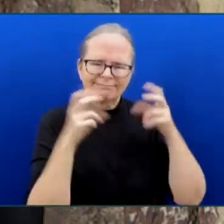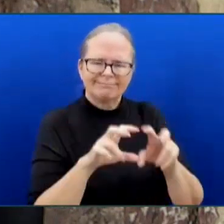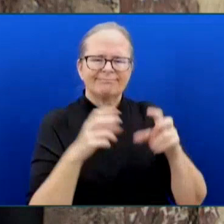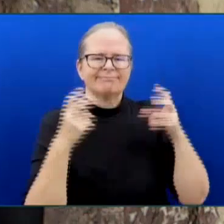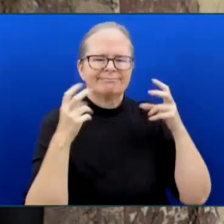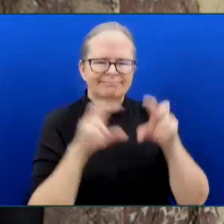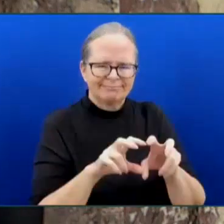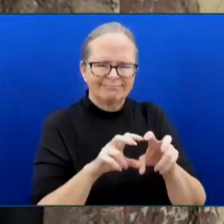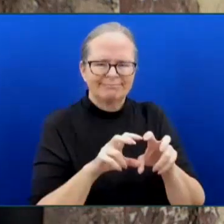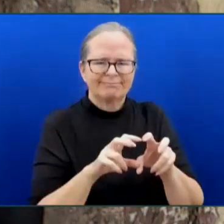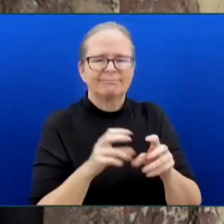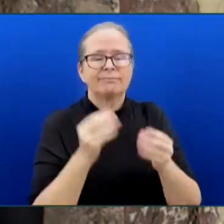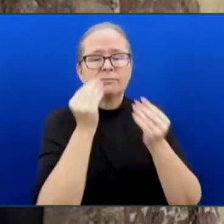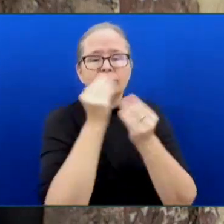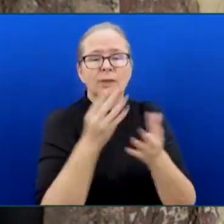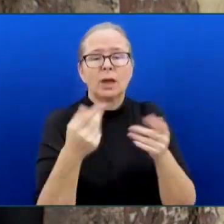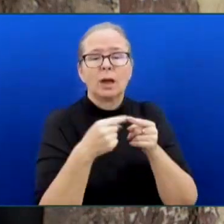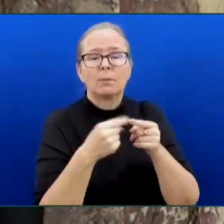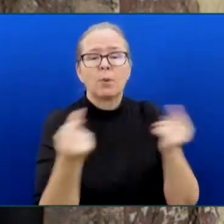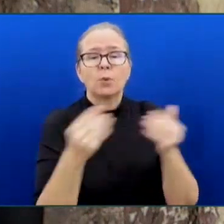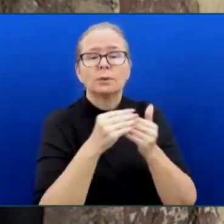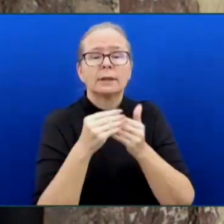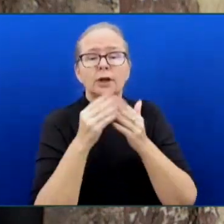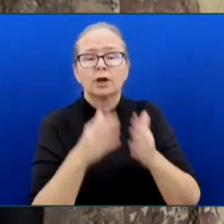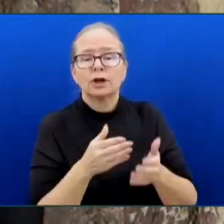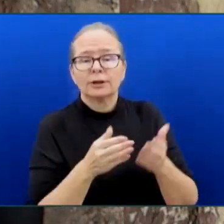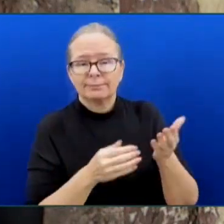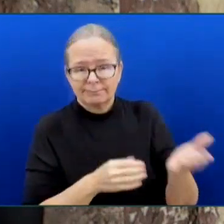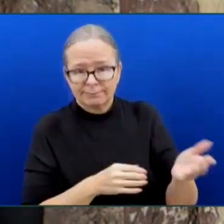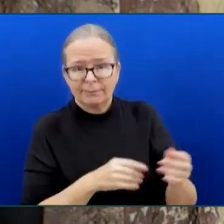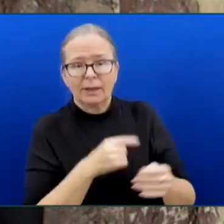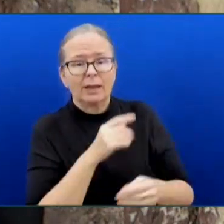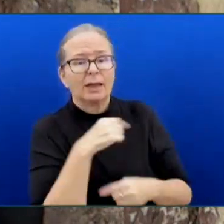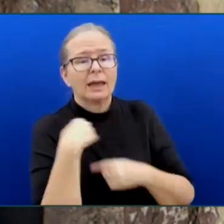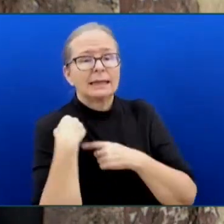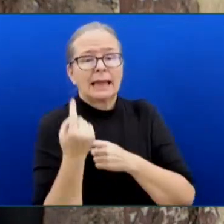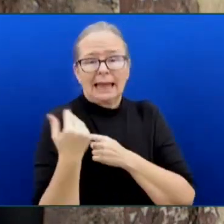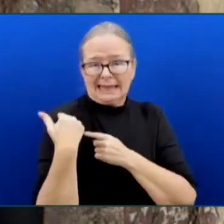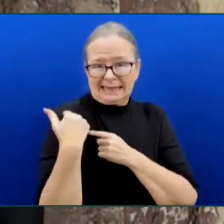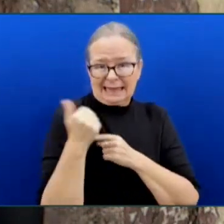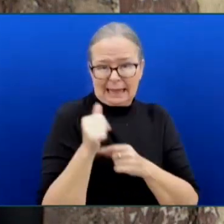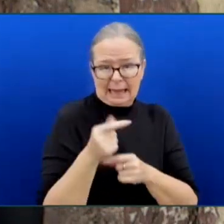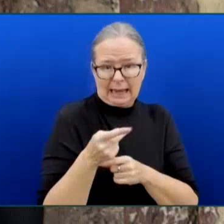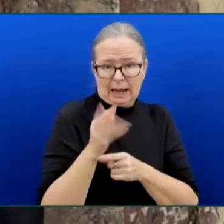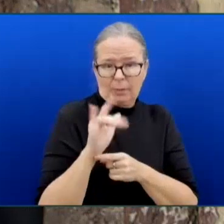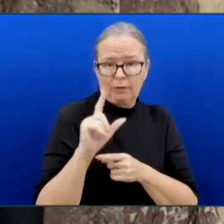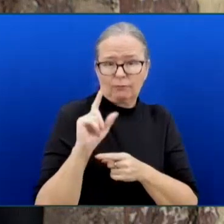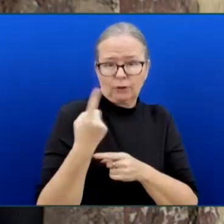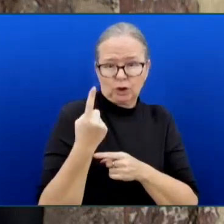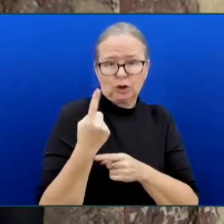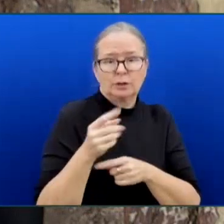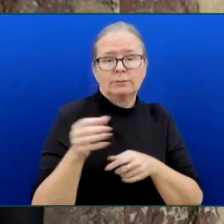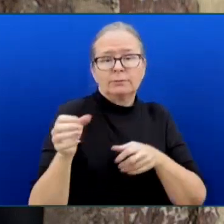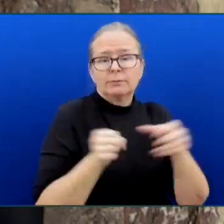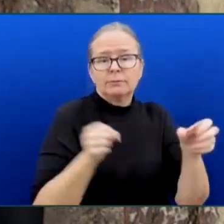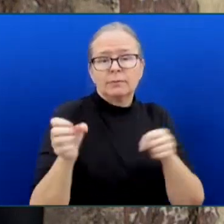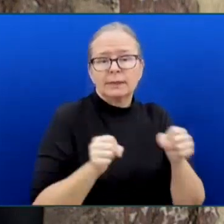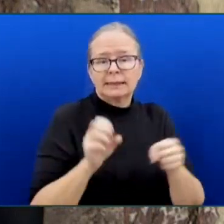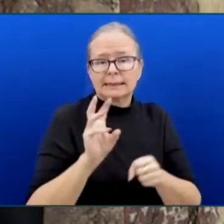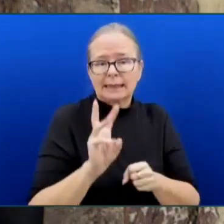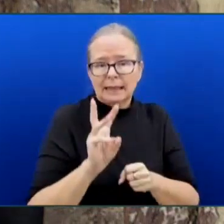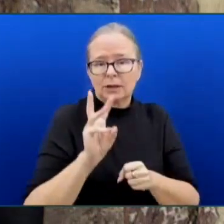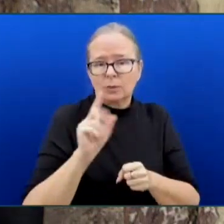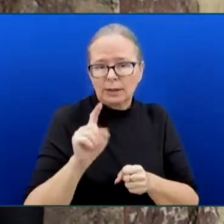1st, 61 doctors, oncologists have been hired, 29 radiation specialists have been hired.